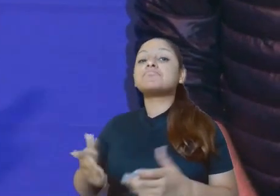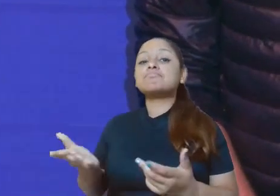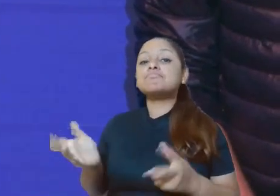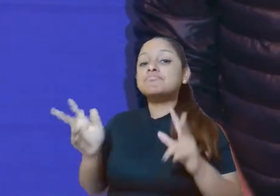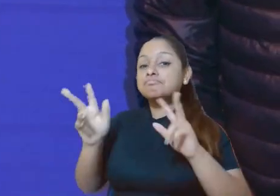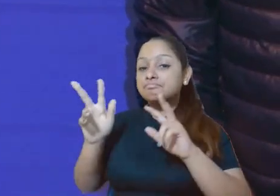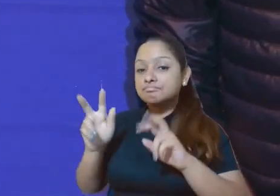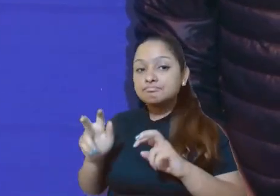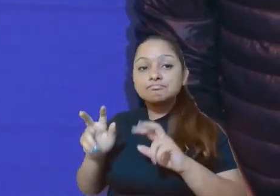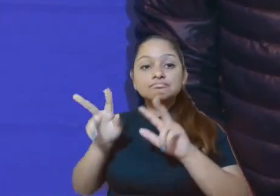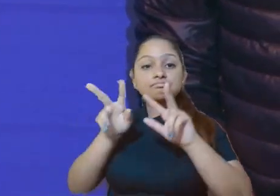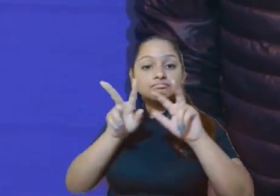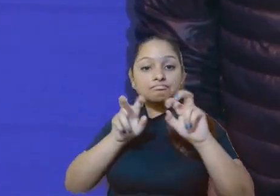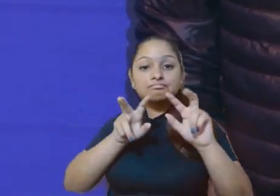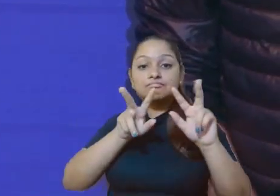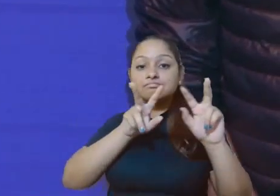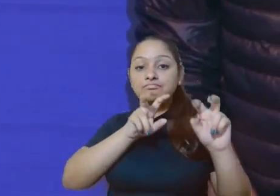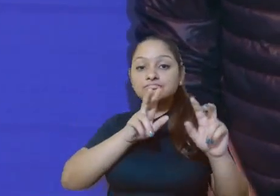can be